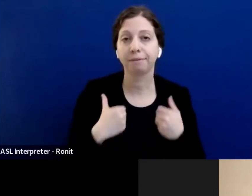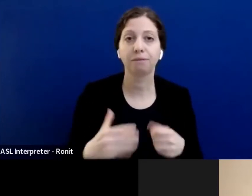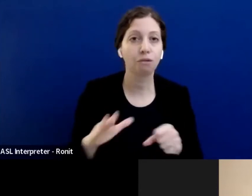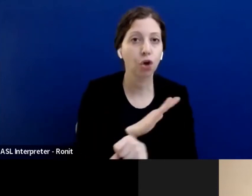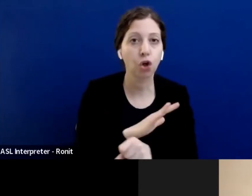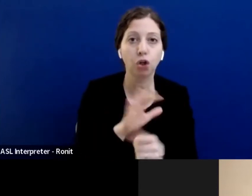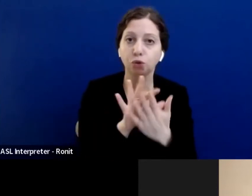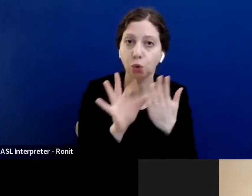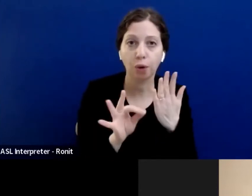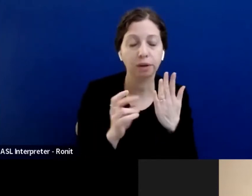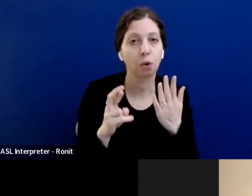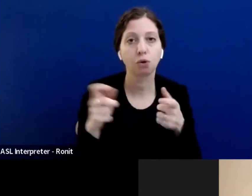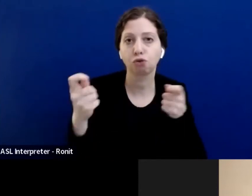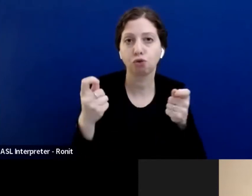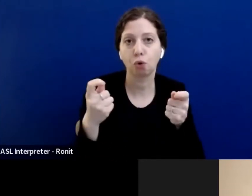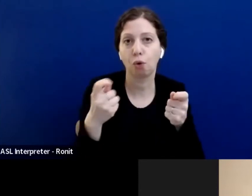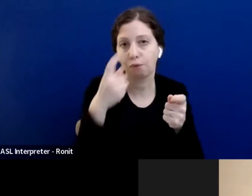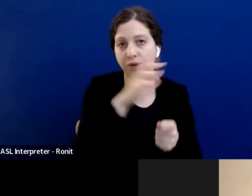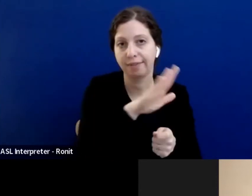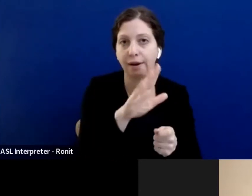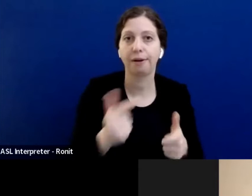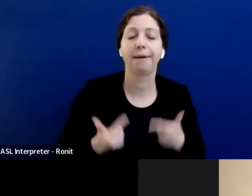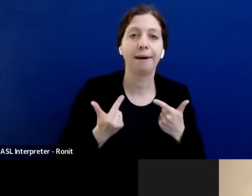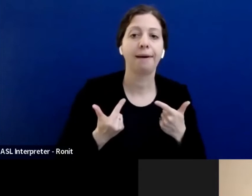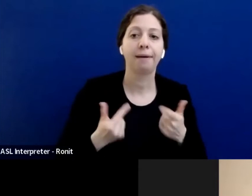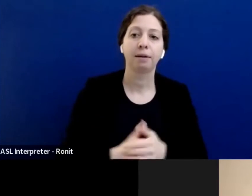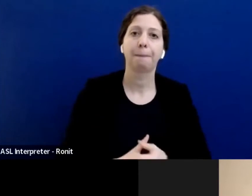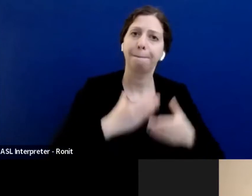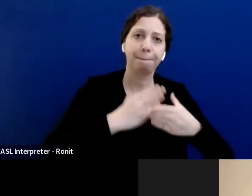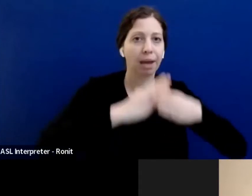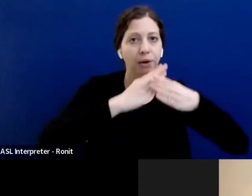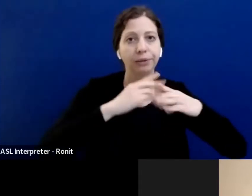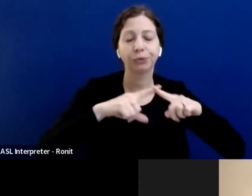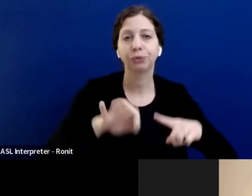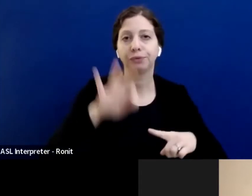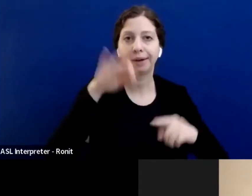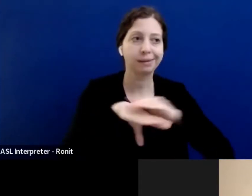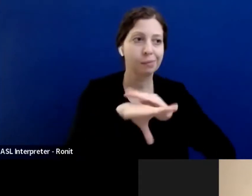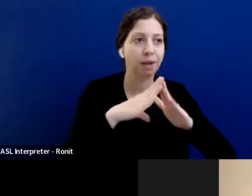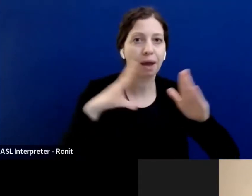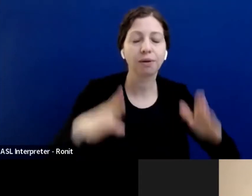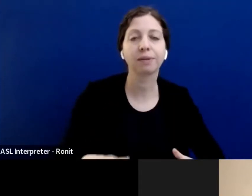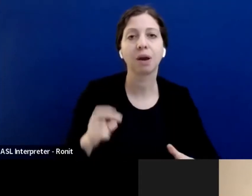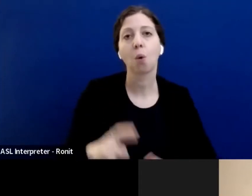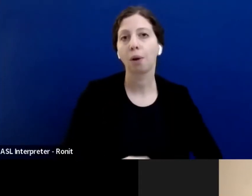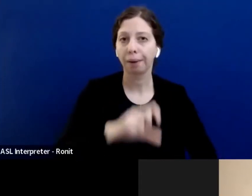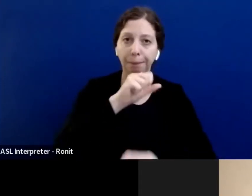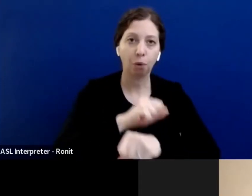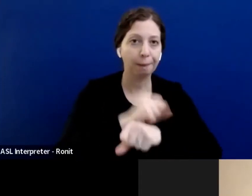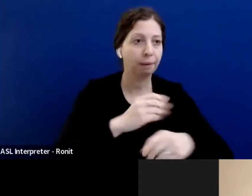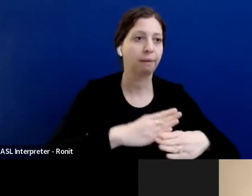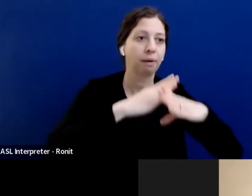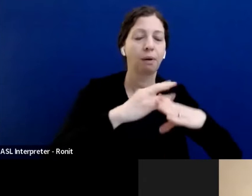choice or control over their lives, face barriers to finding accessible housing or employment, or